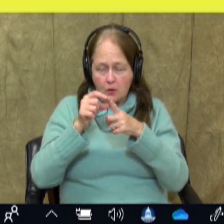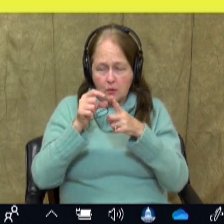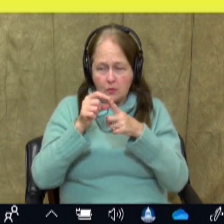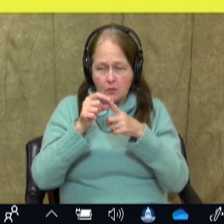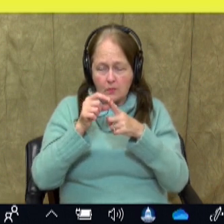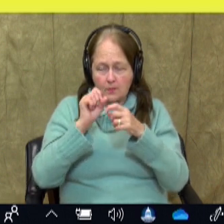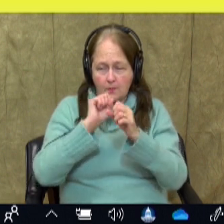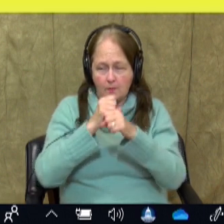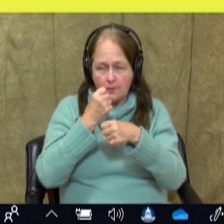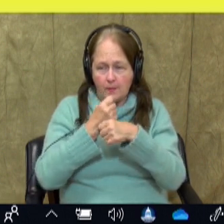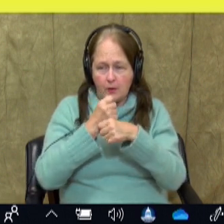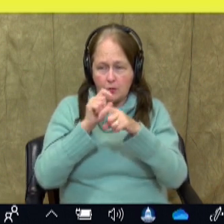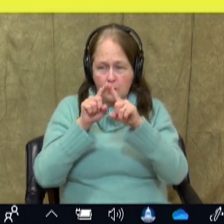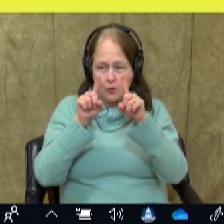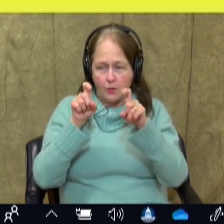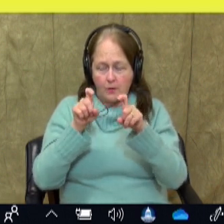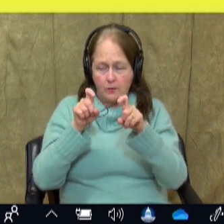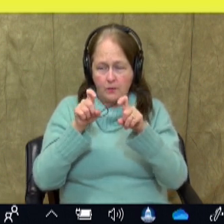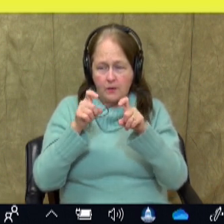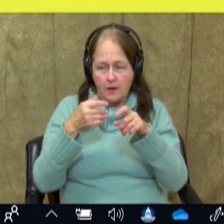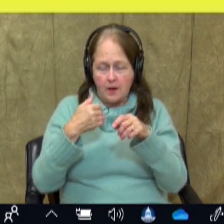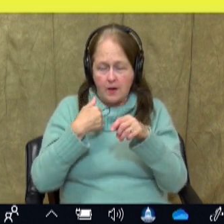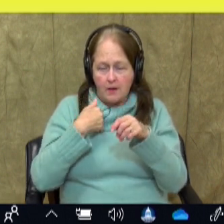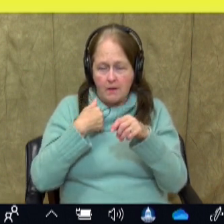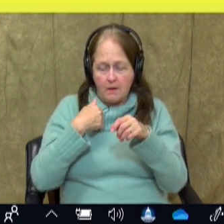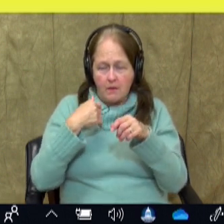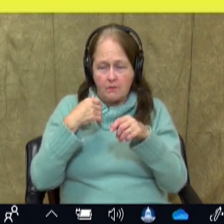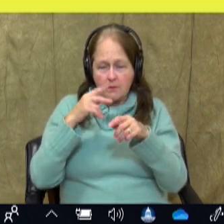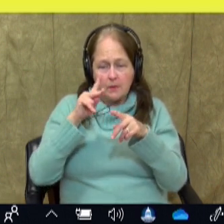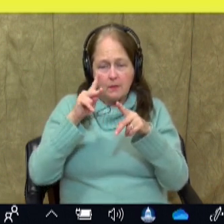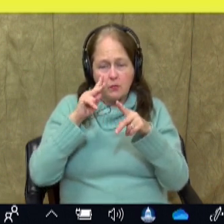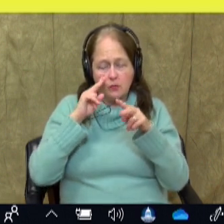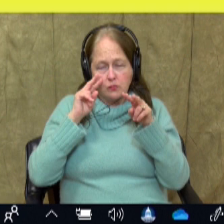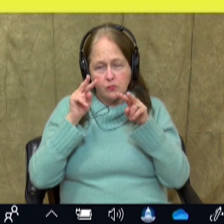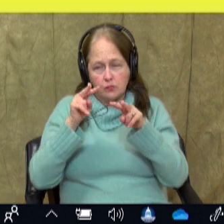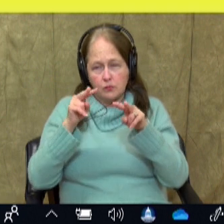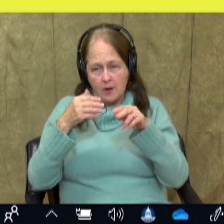your statistical questions, that you have a definite audience.